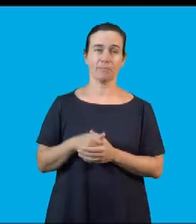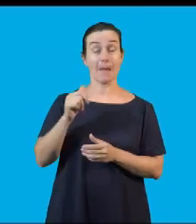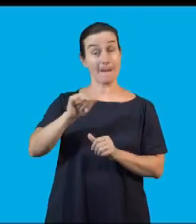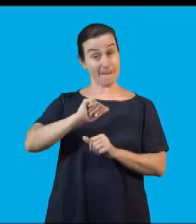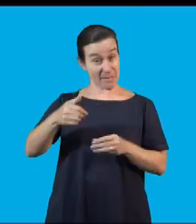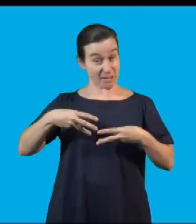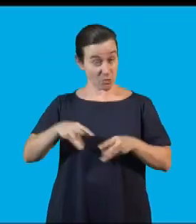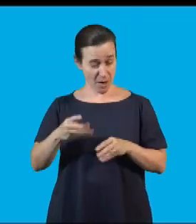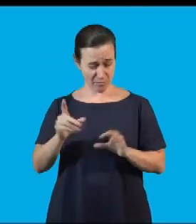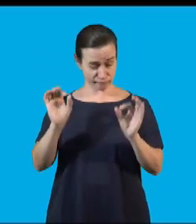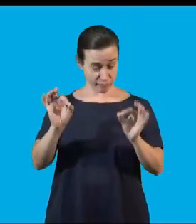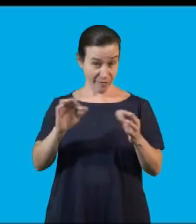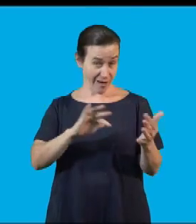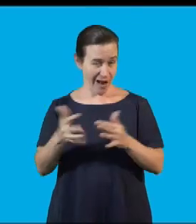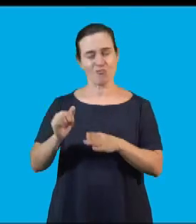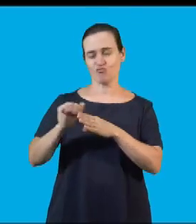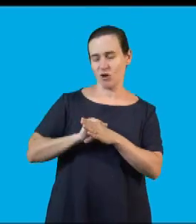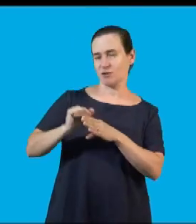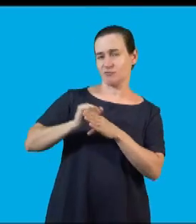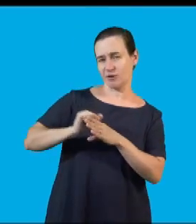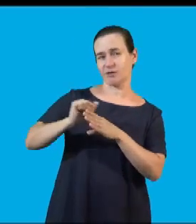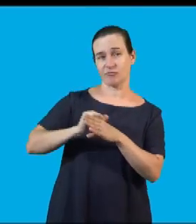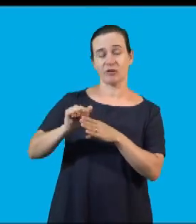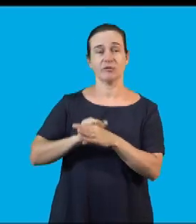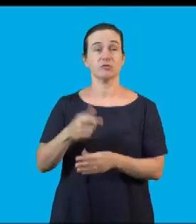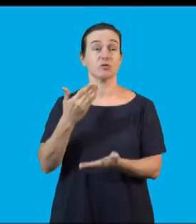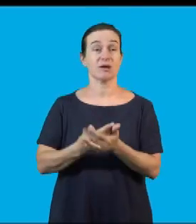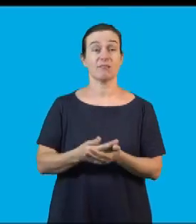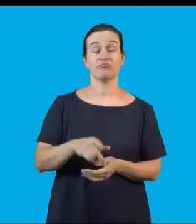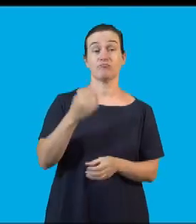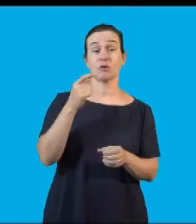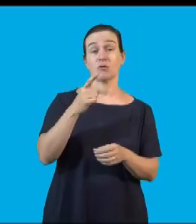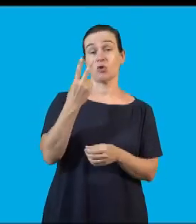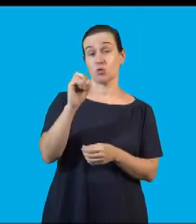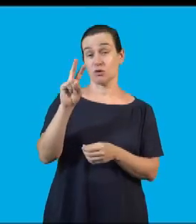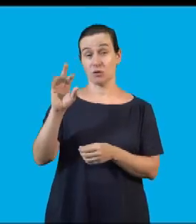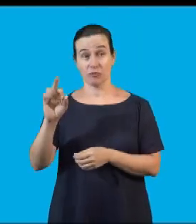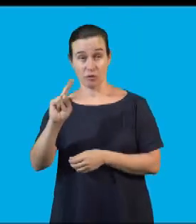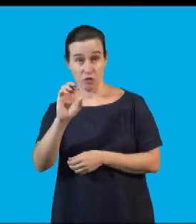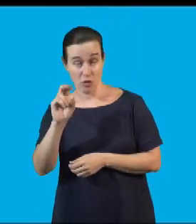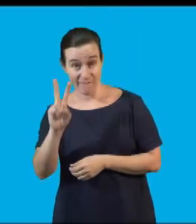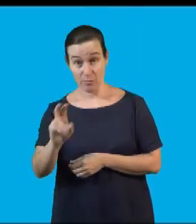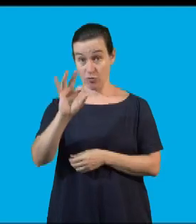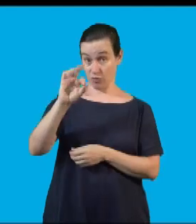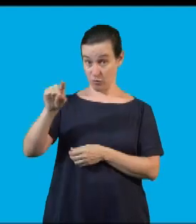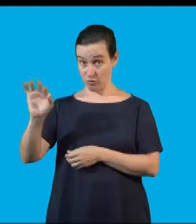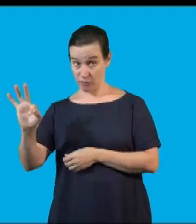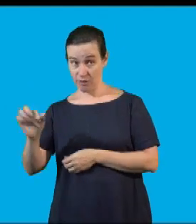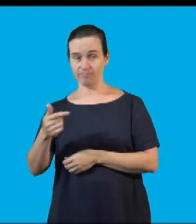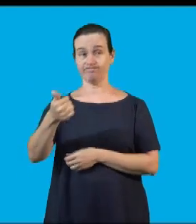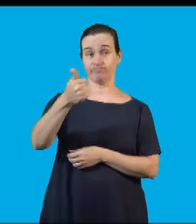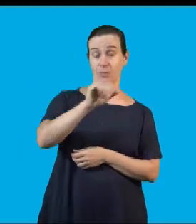way. Practice makes perfect, grade 12s. You can use grade 12, November 2023, question